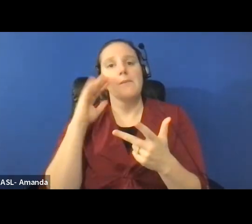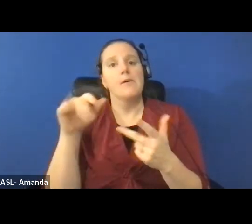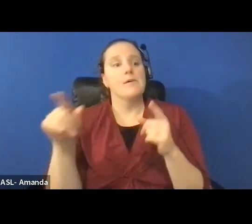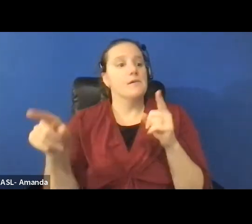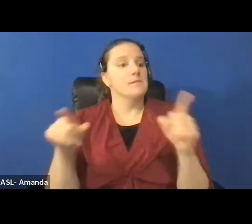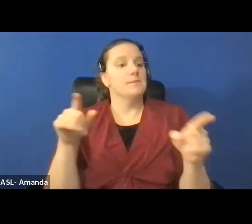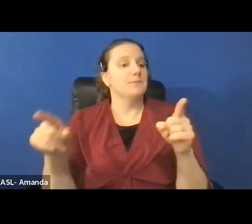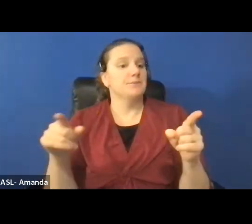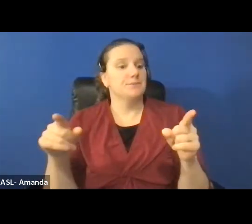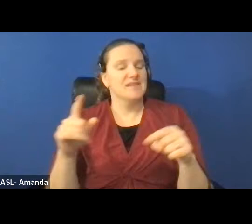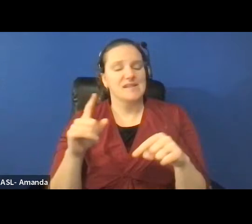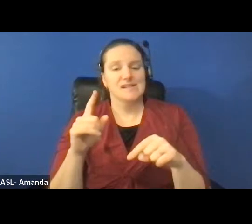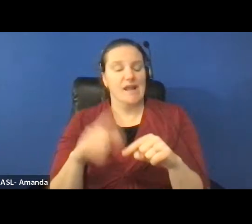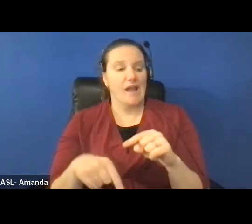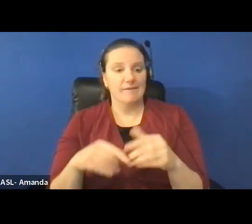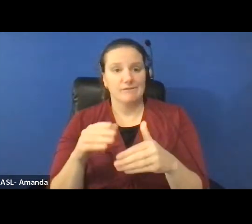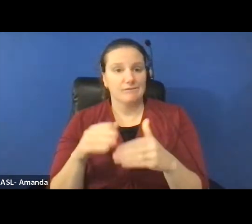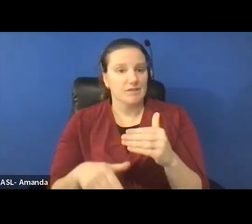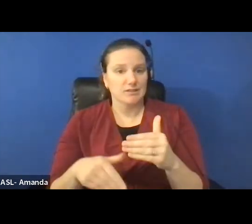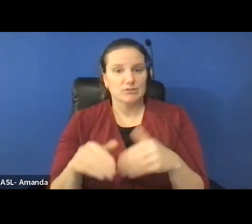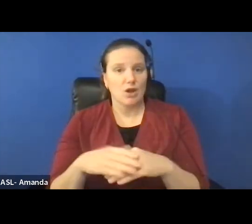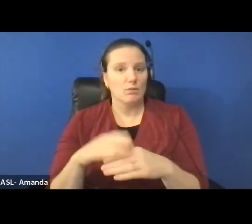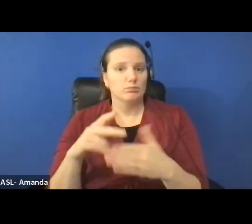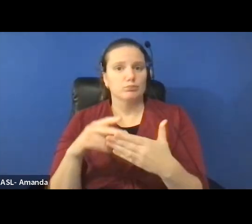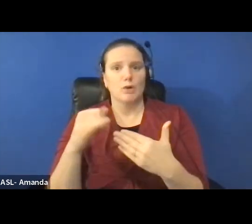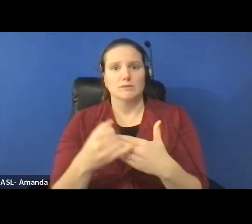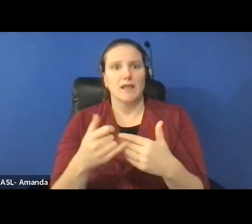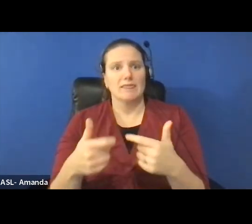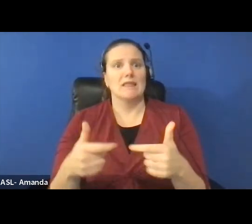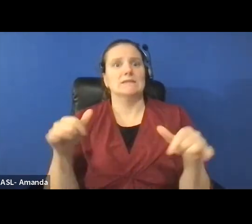sources alone can't get it done on a project